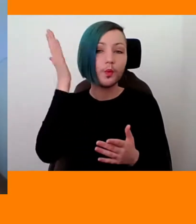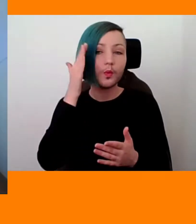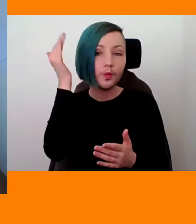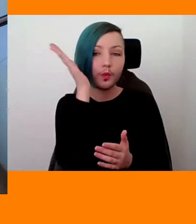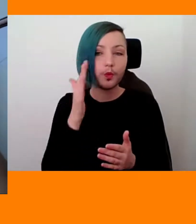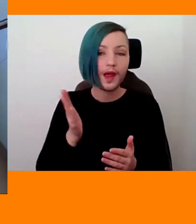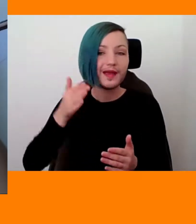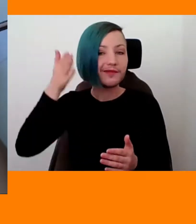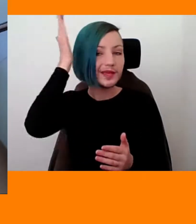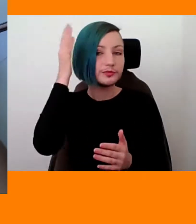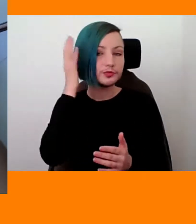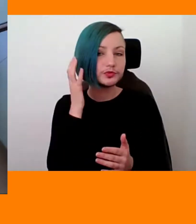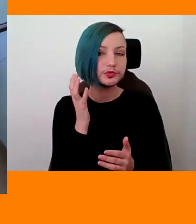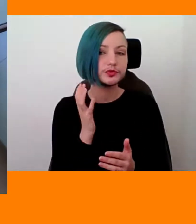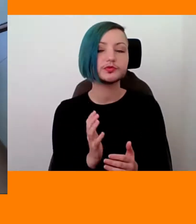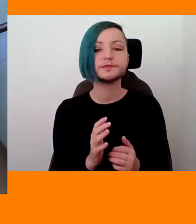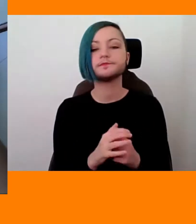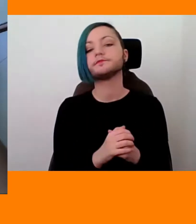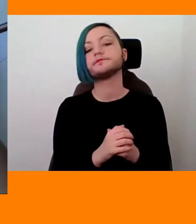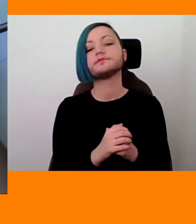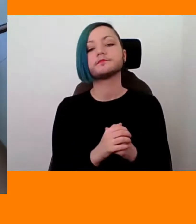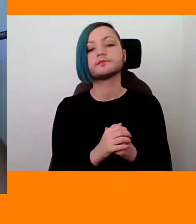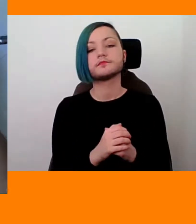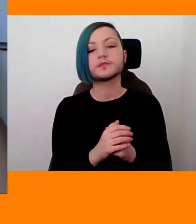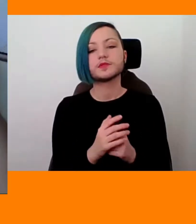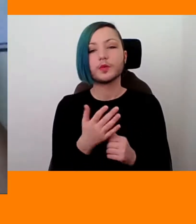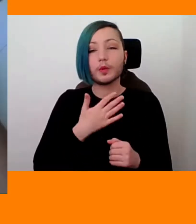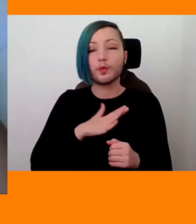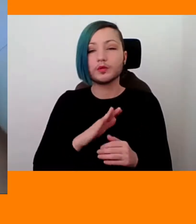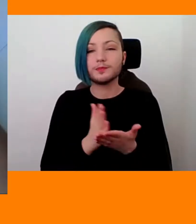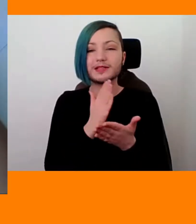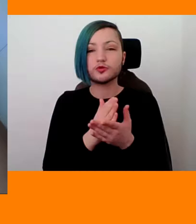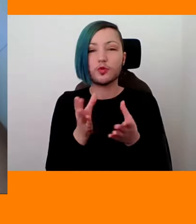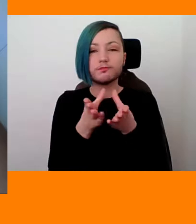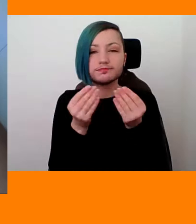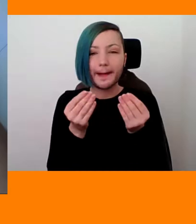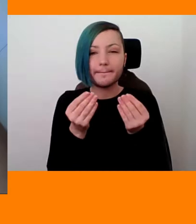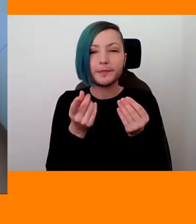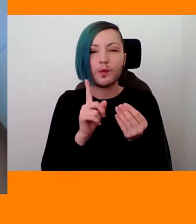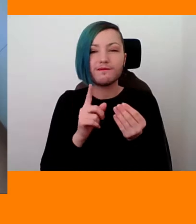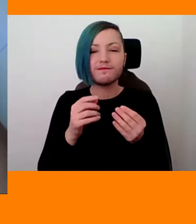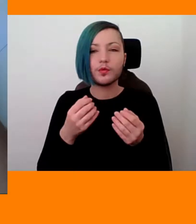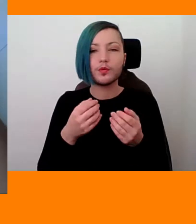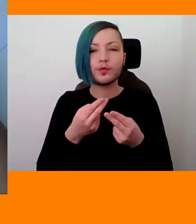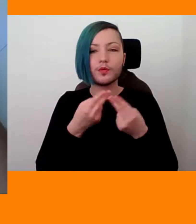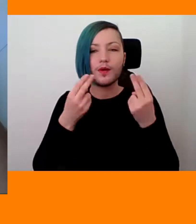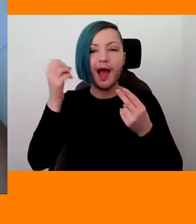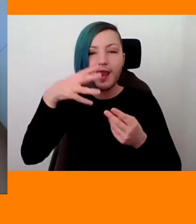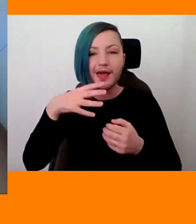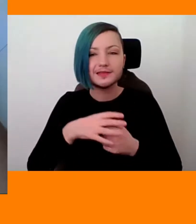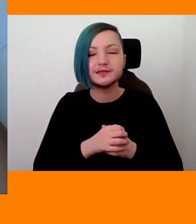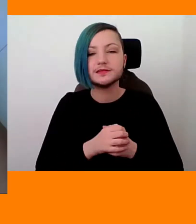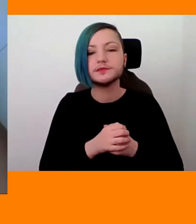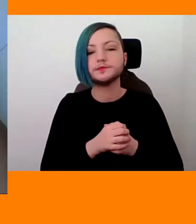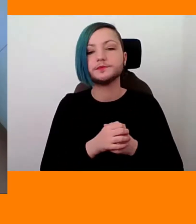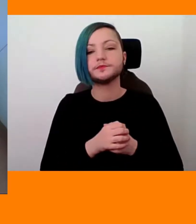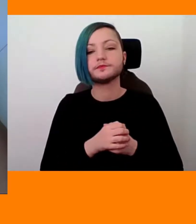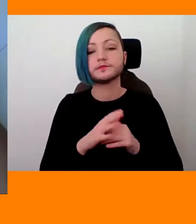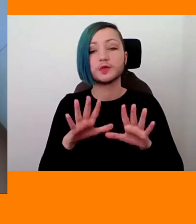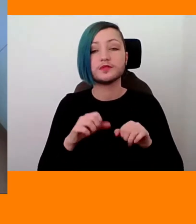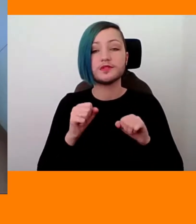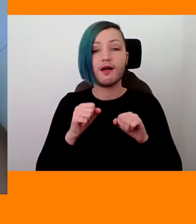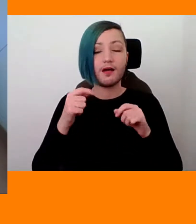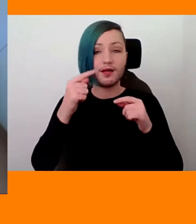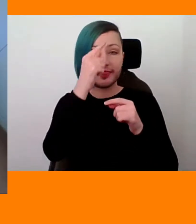And you want to leave a little section for some highlights. So start on the edges